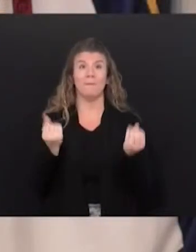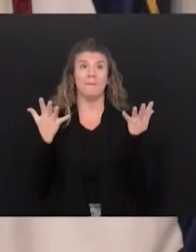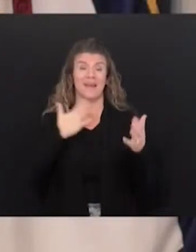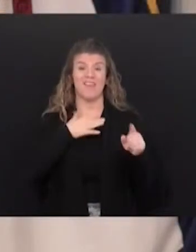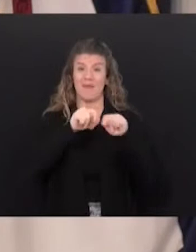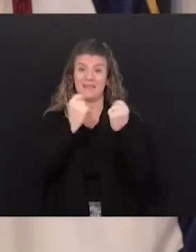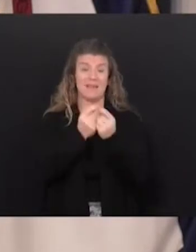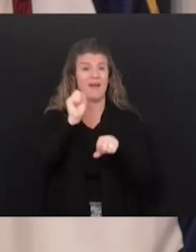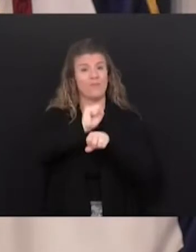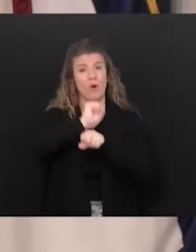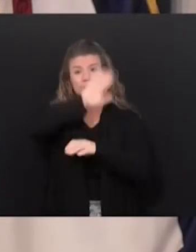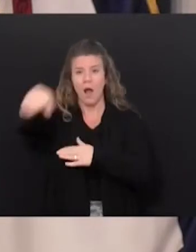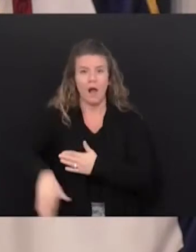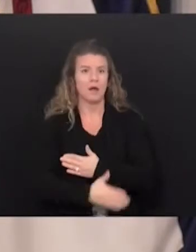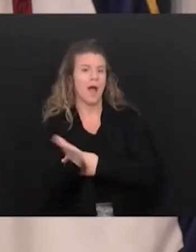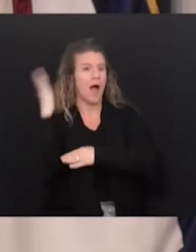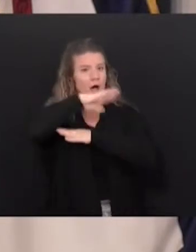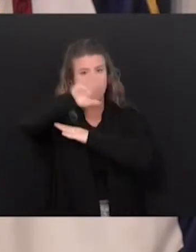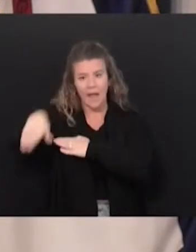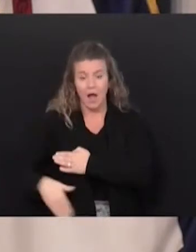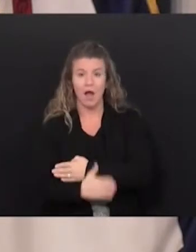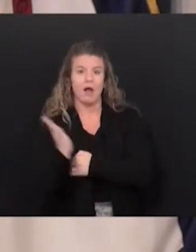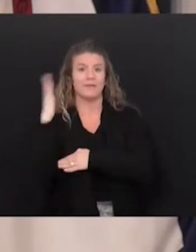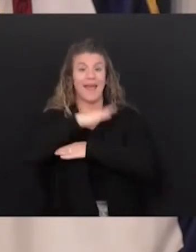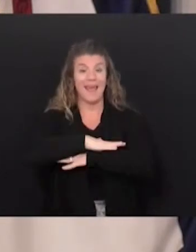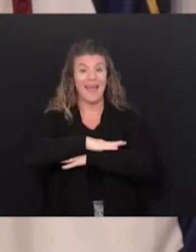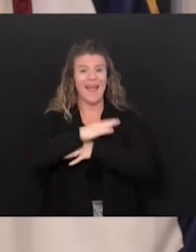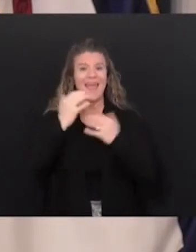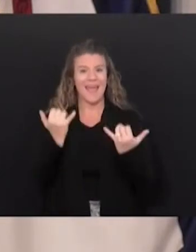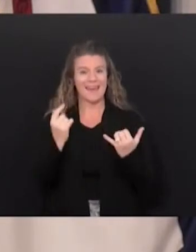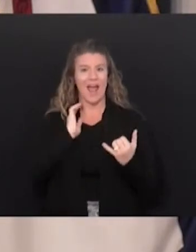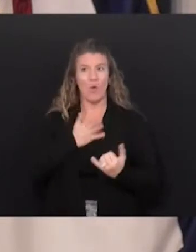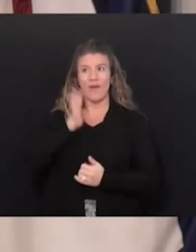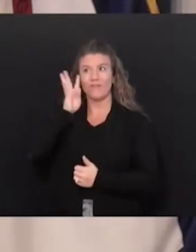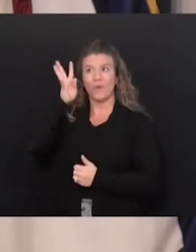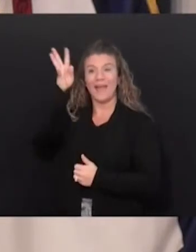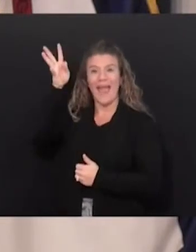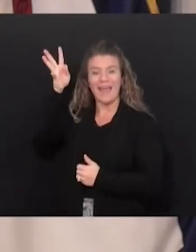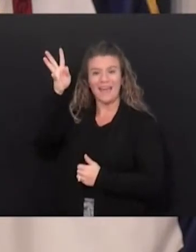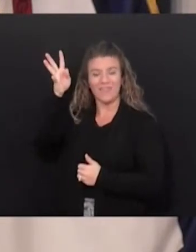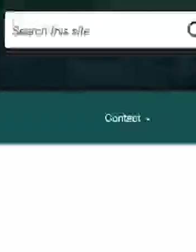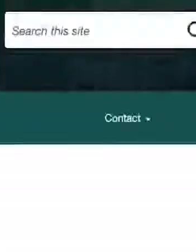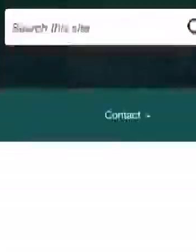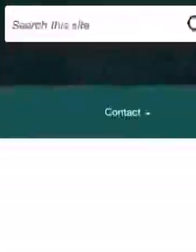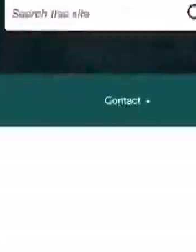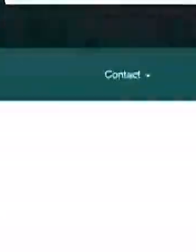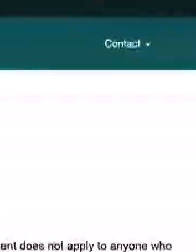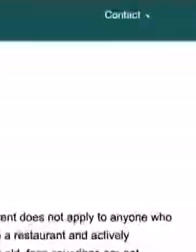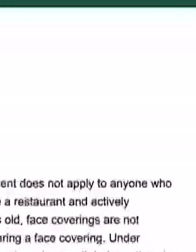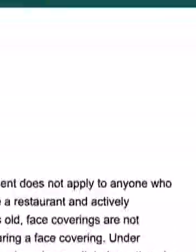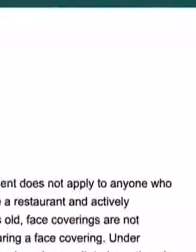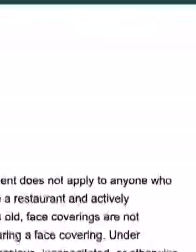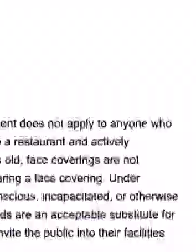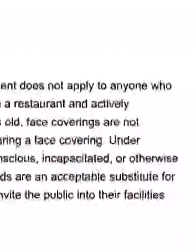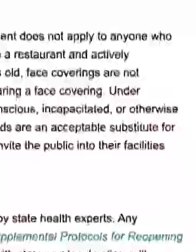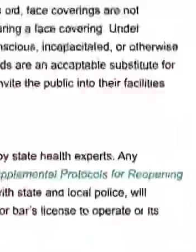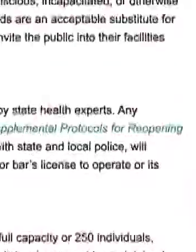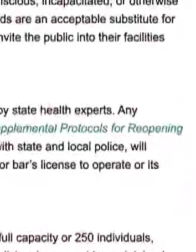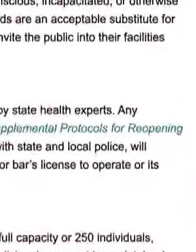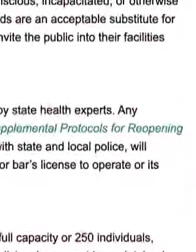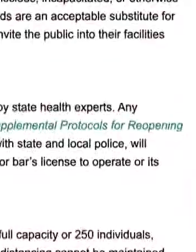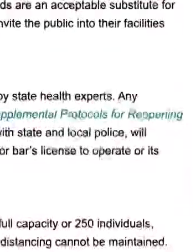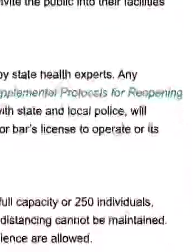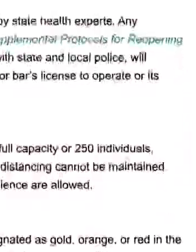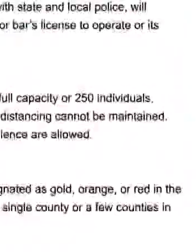a methodology that we think will move us forward with science and math behind it,